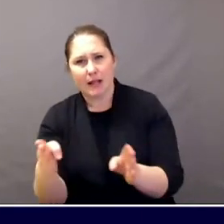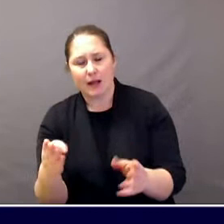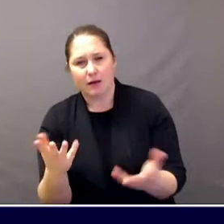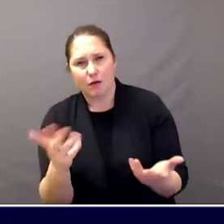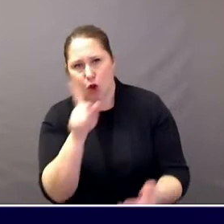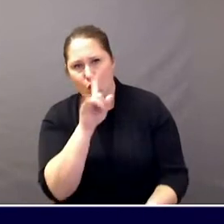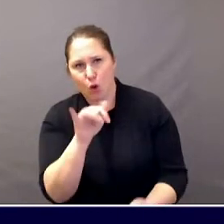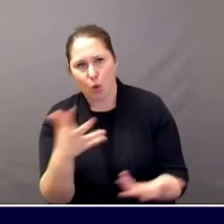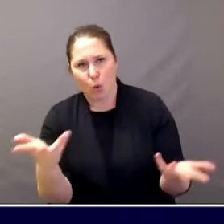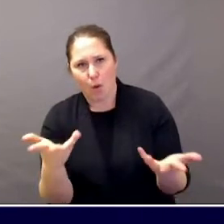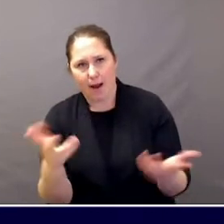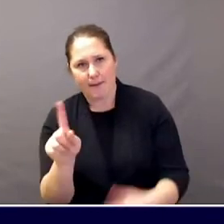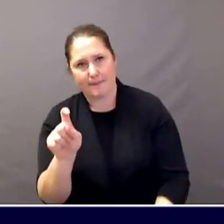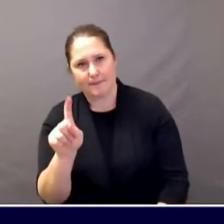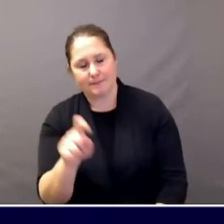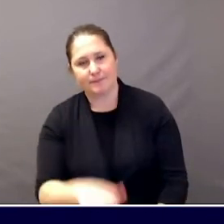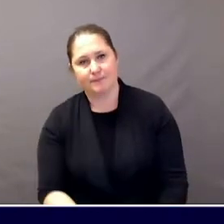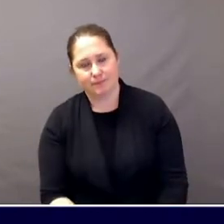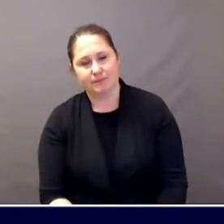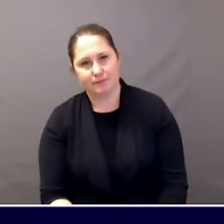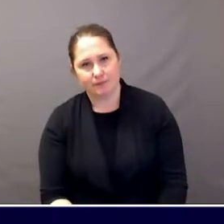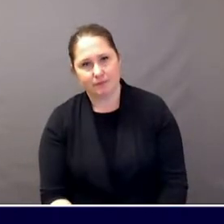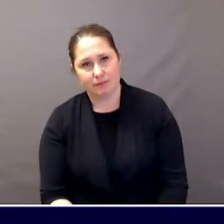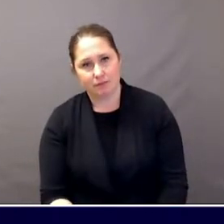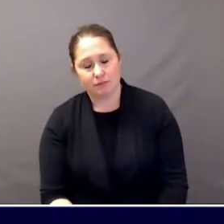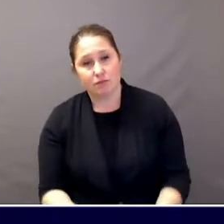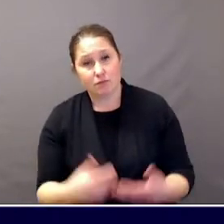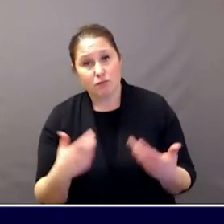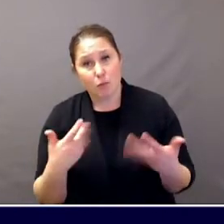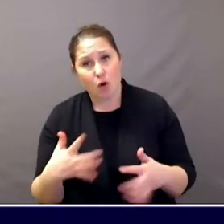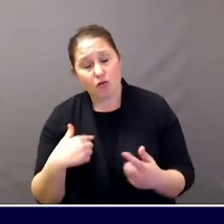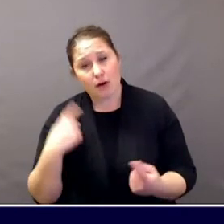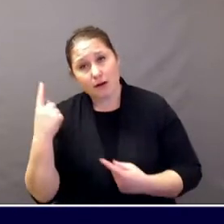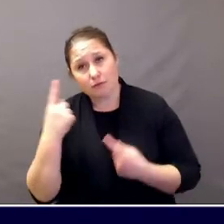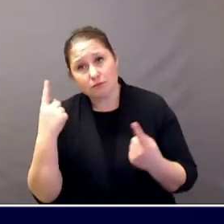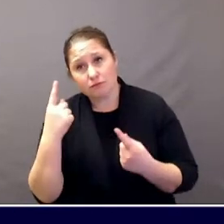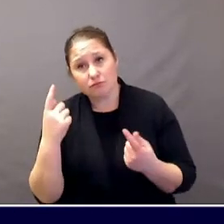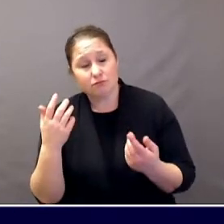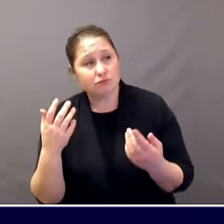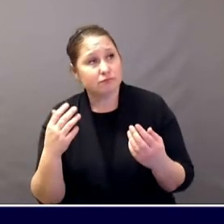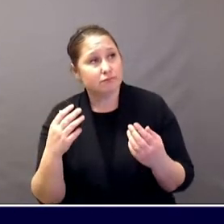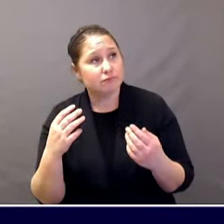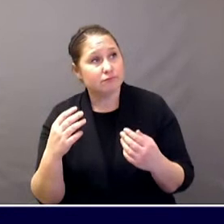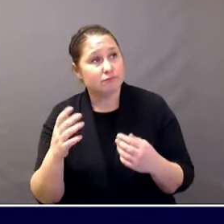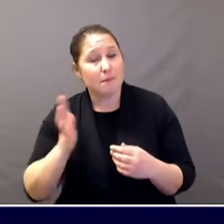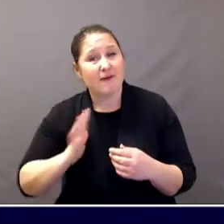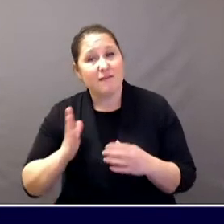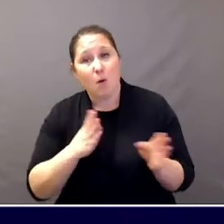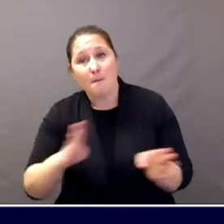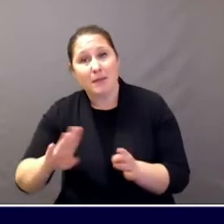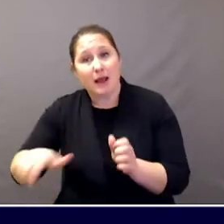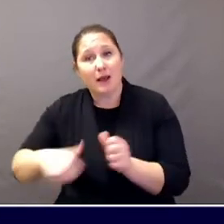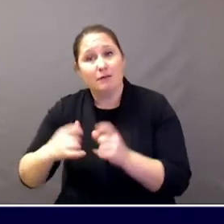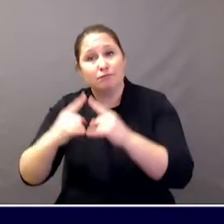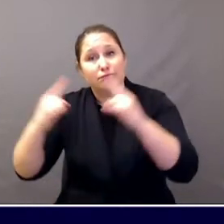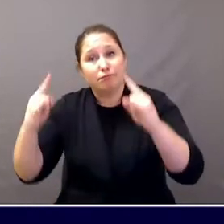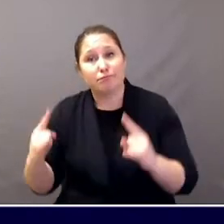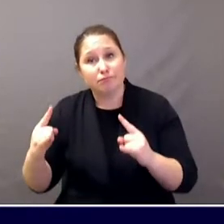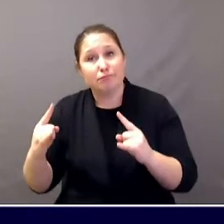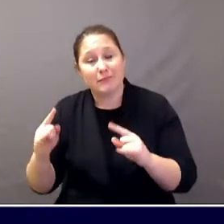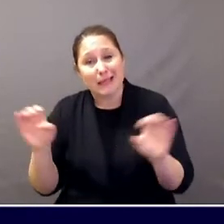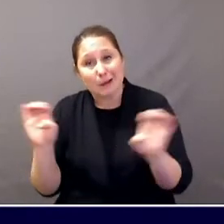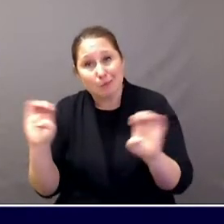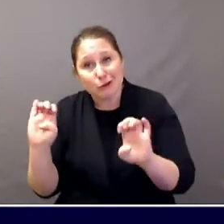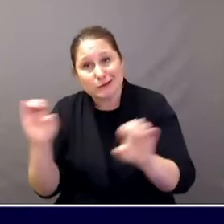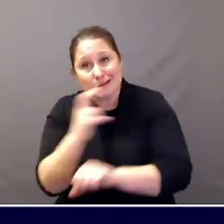that search? And have you guys considered using these stand-up hospital sites that Maine has never really had a reason to use for that